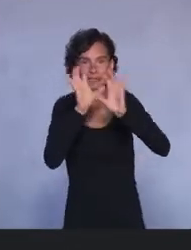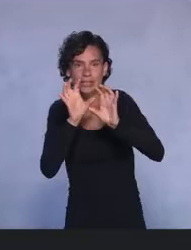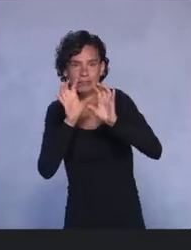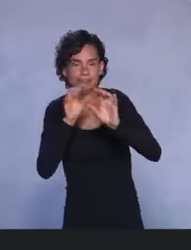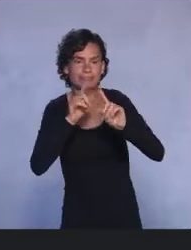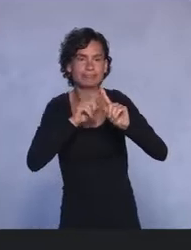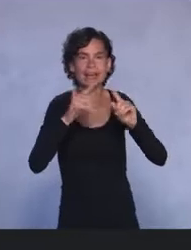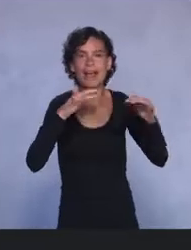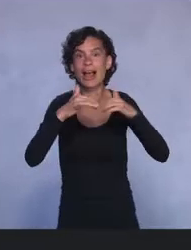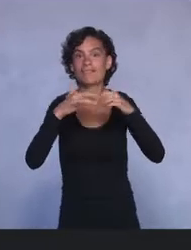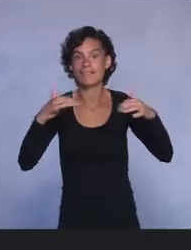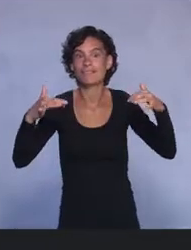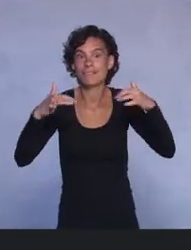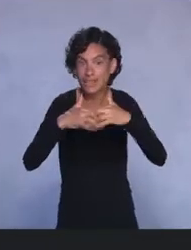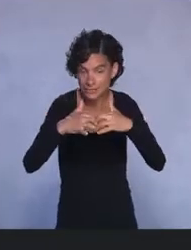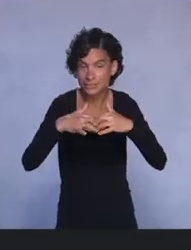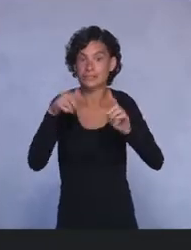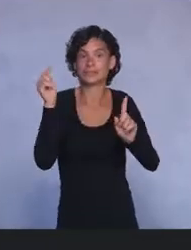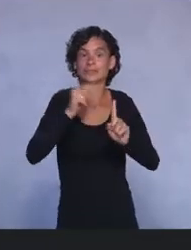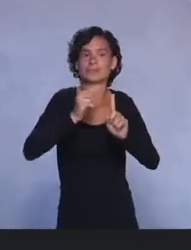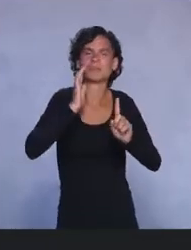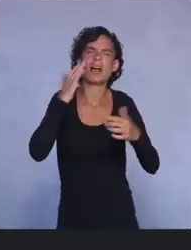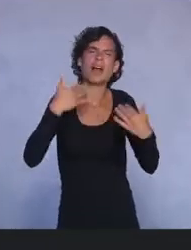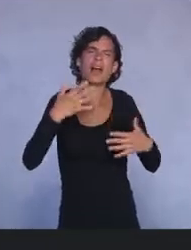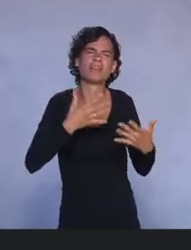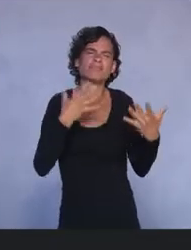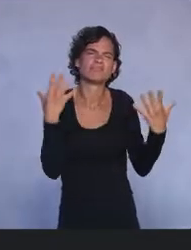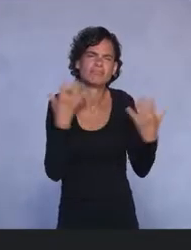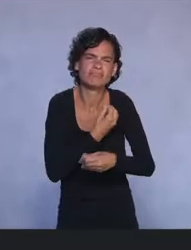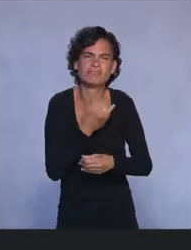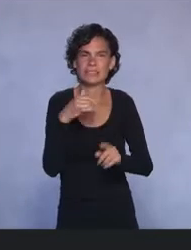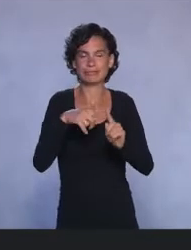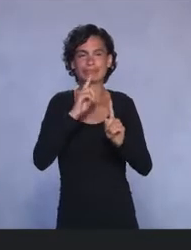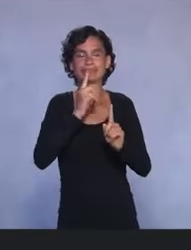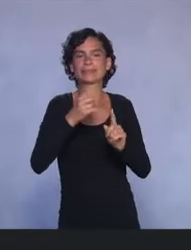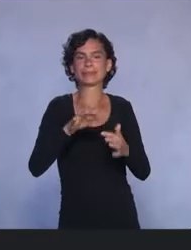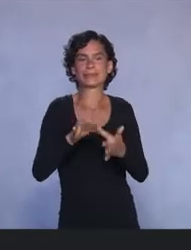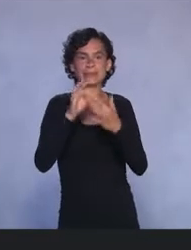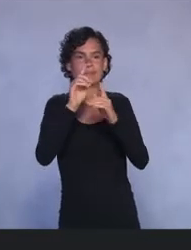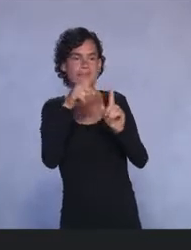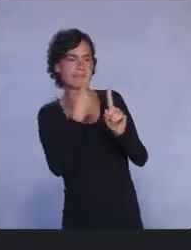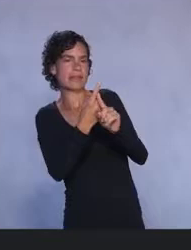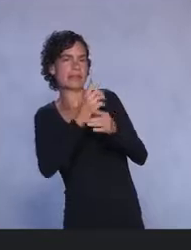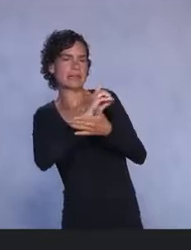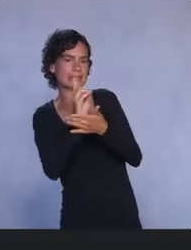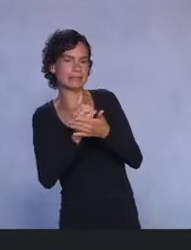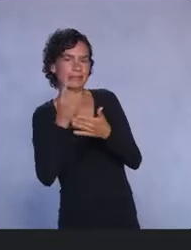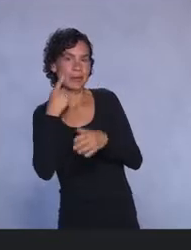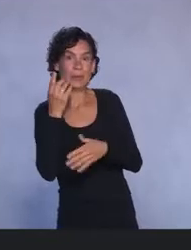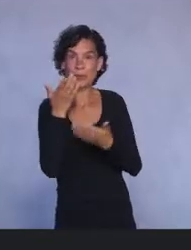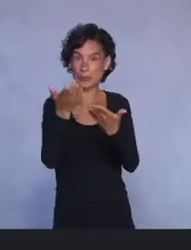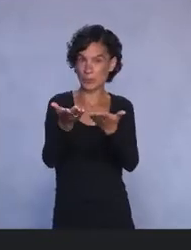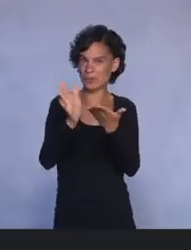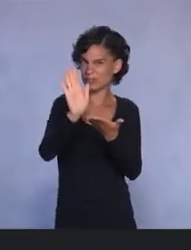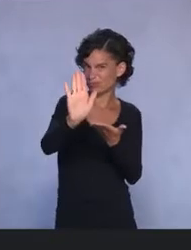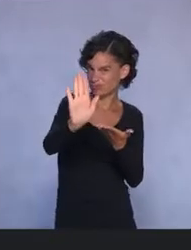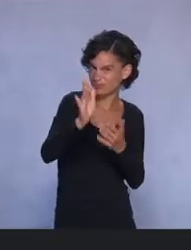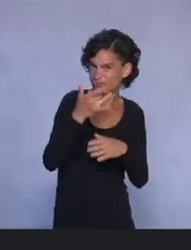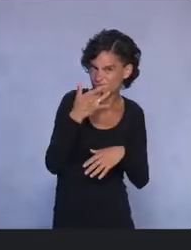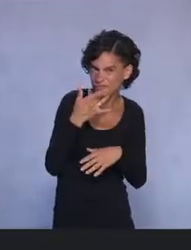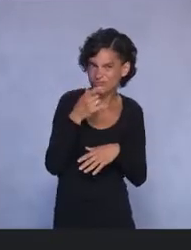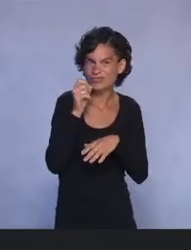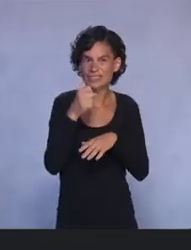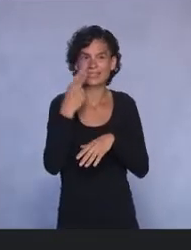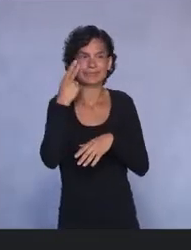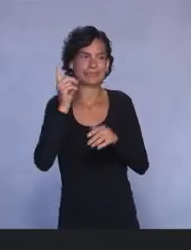be beautiful. The result is a one-of-a-kind design, just for you, and you'll see it first on Google Pixel in the